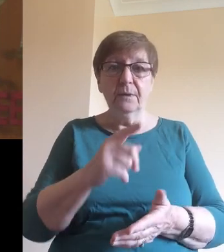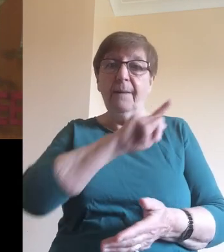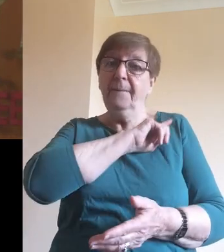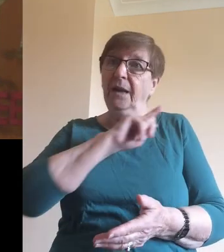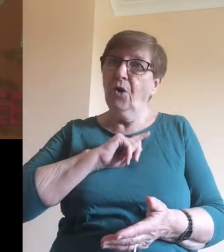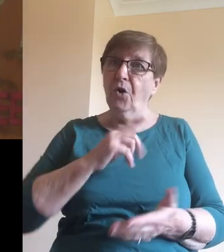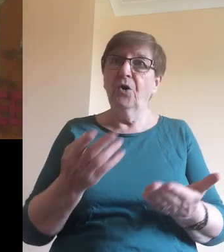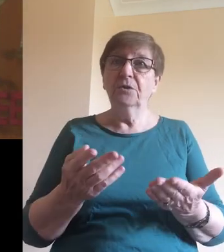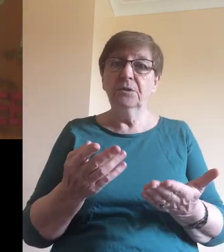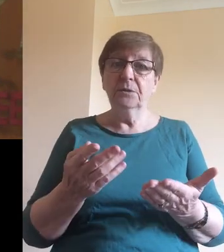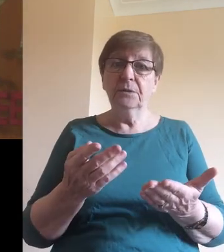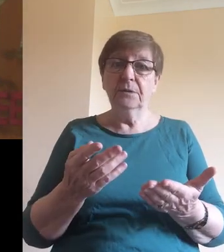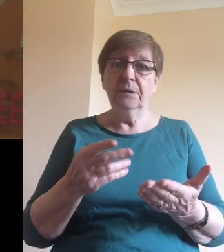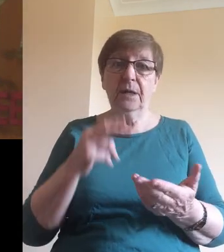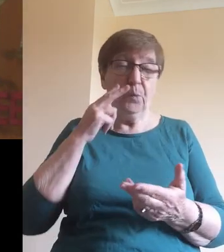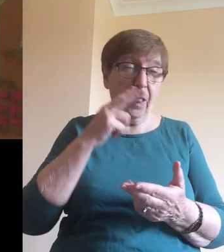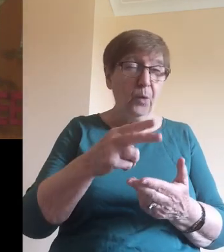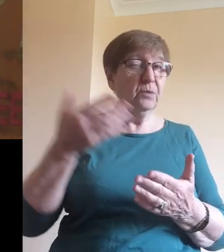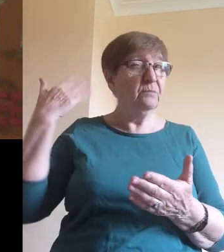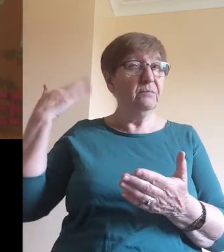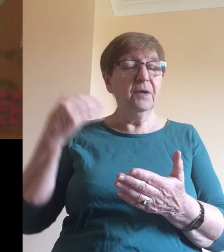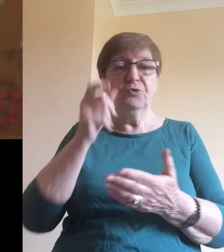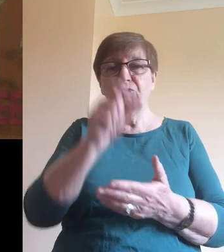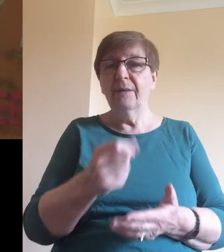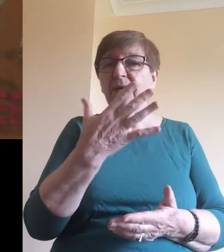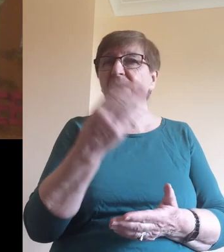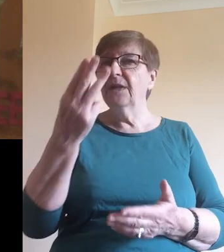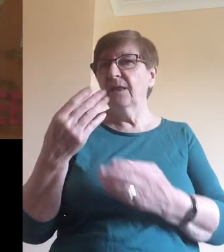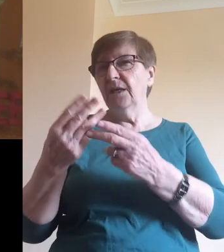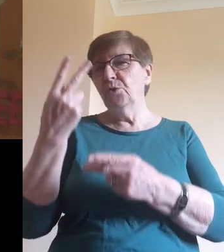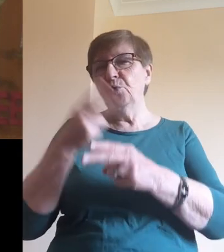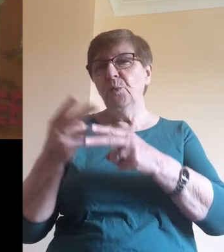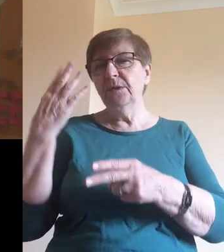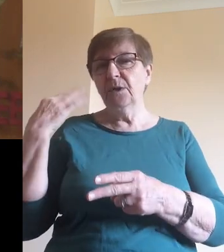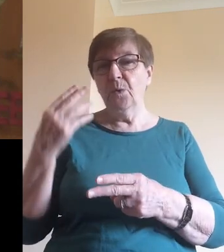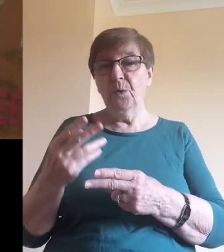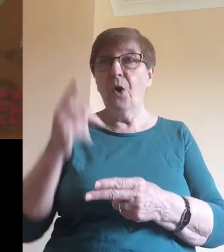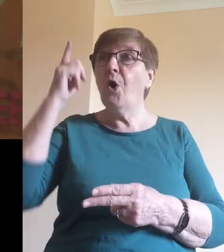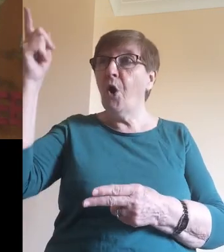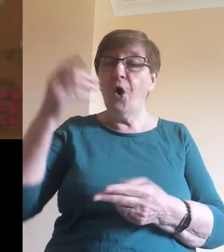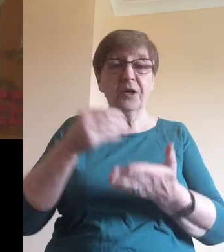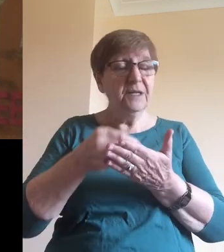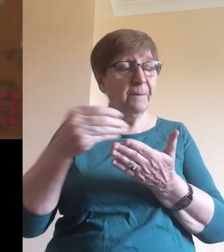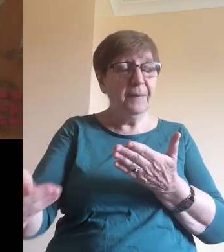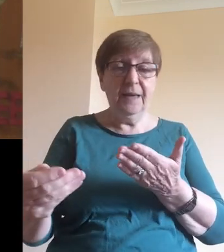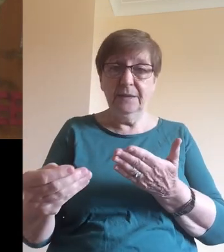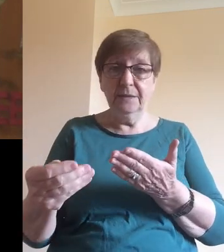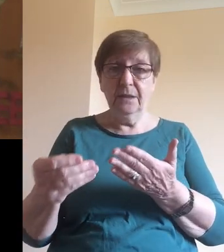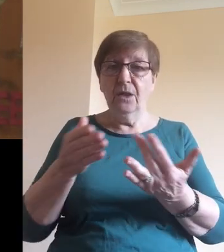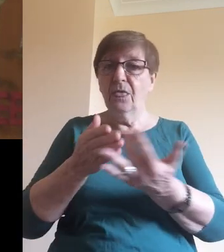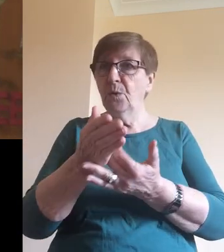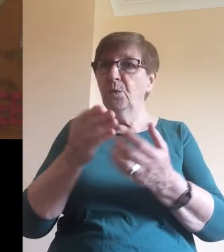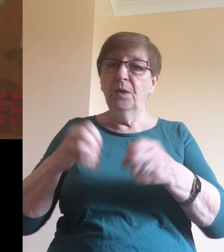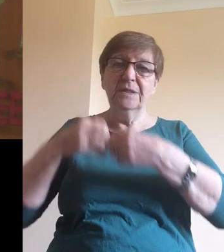because, and this we looked at back in chapter 53 a few weeks ago, God has paid for it in the